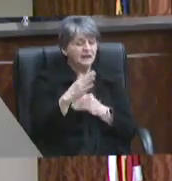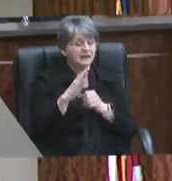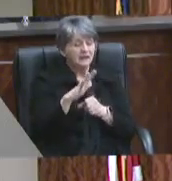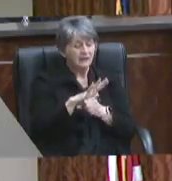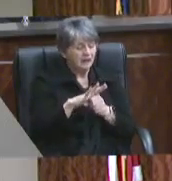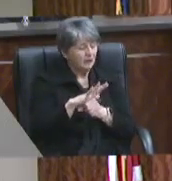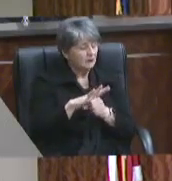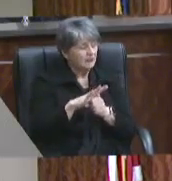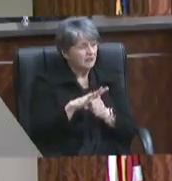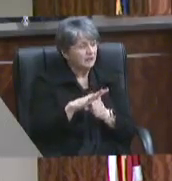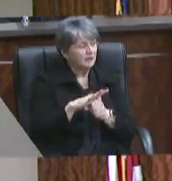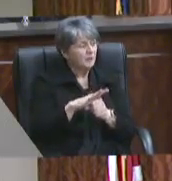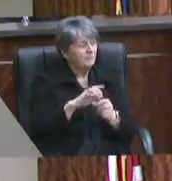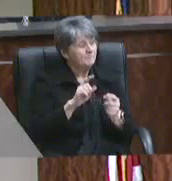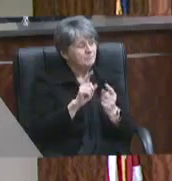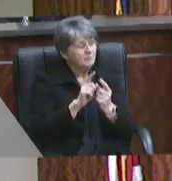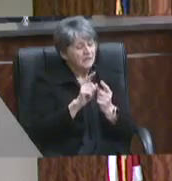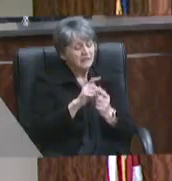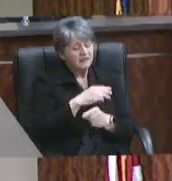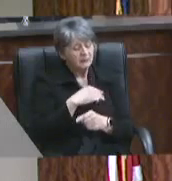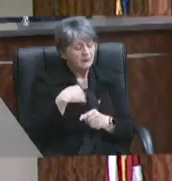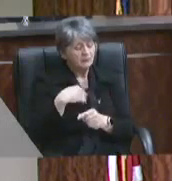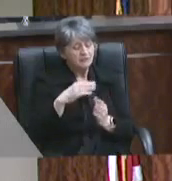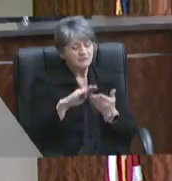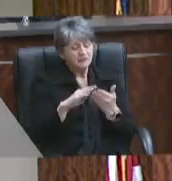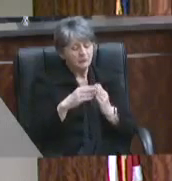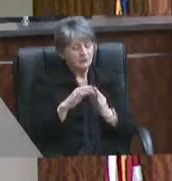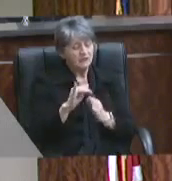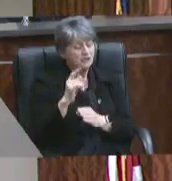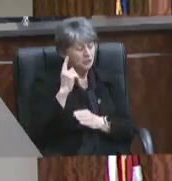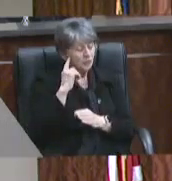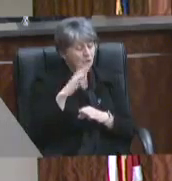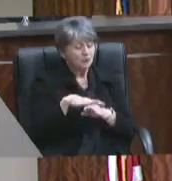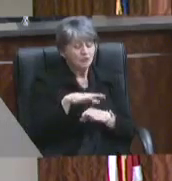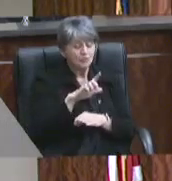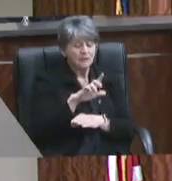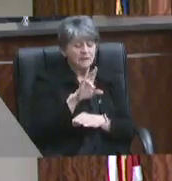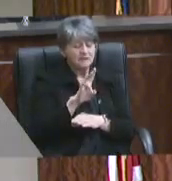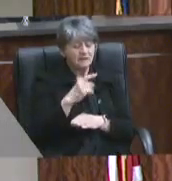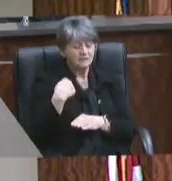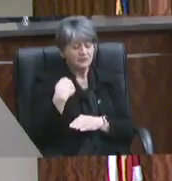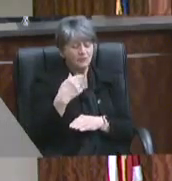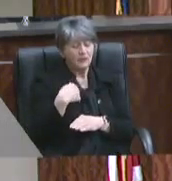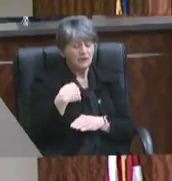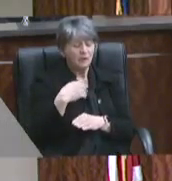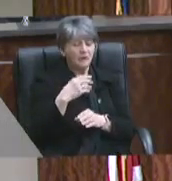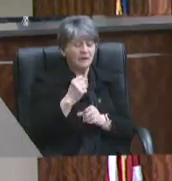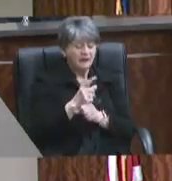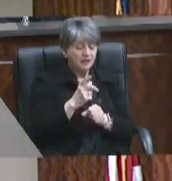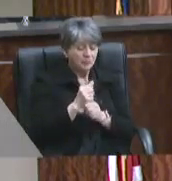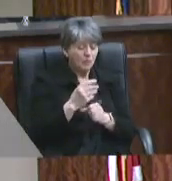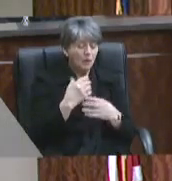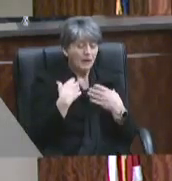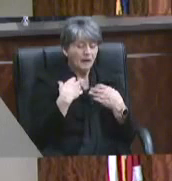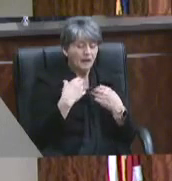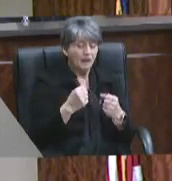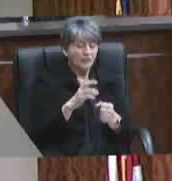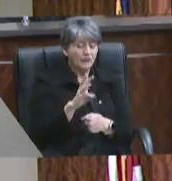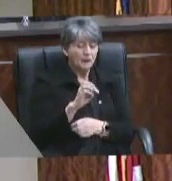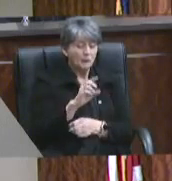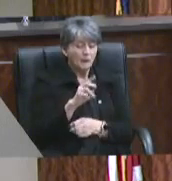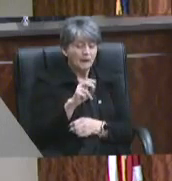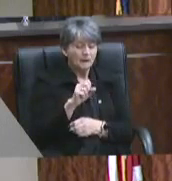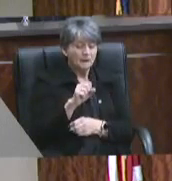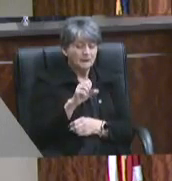community. As you heard, on the 27th, we had our annual health and wellness fair at the Anderson Murphy